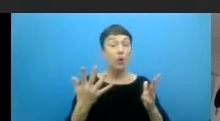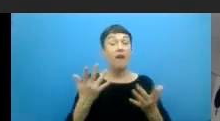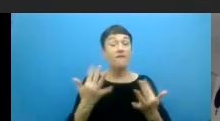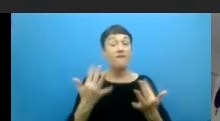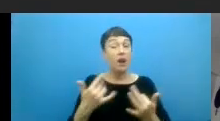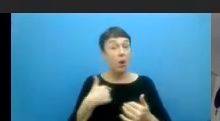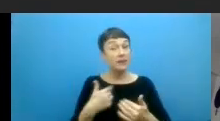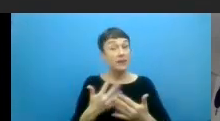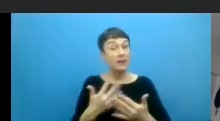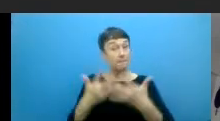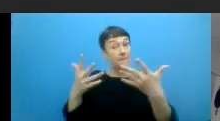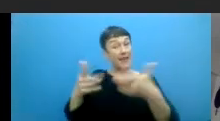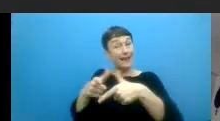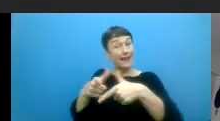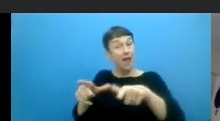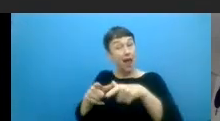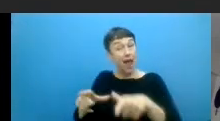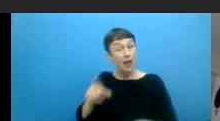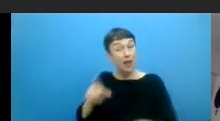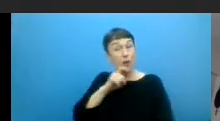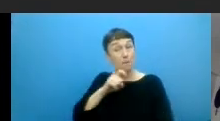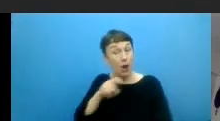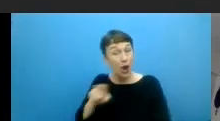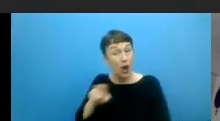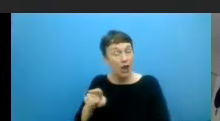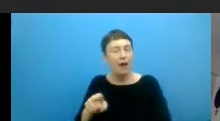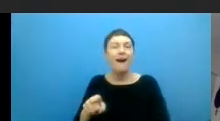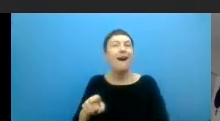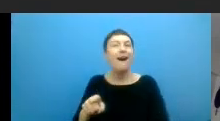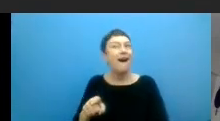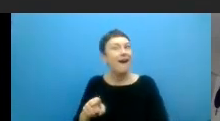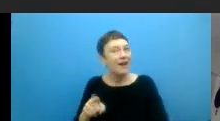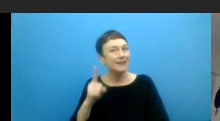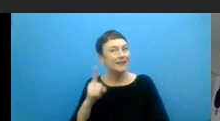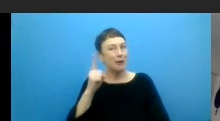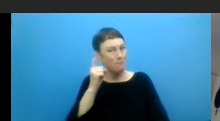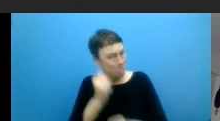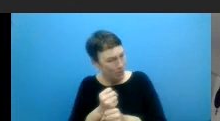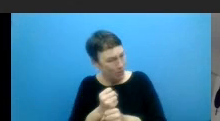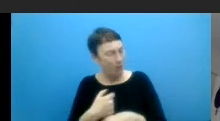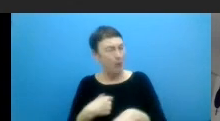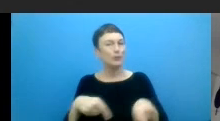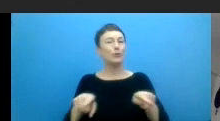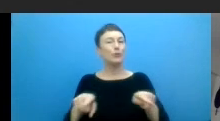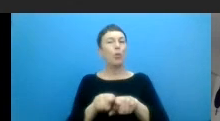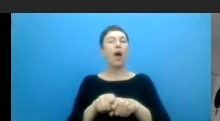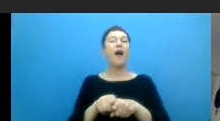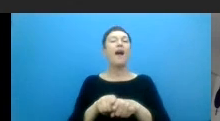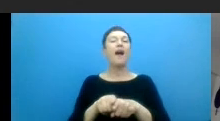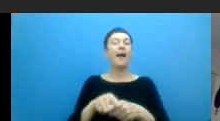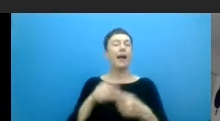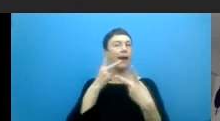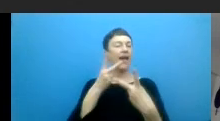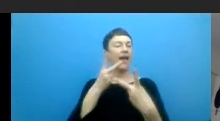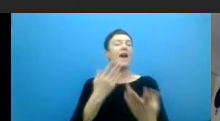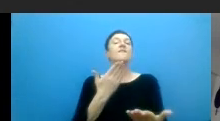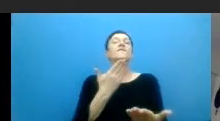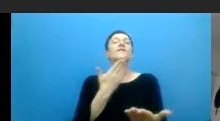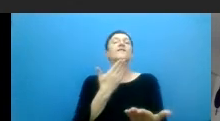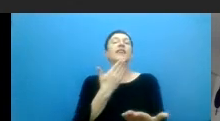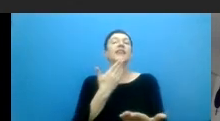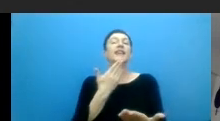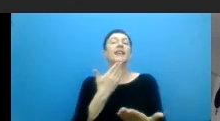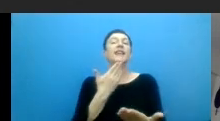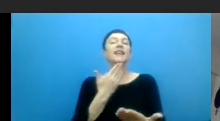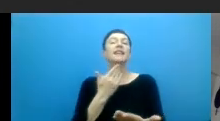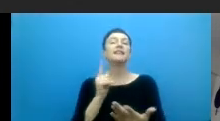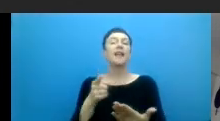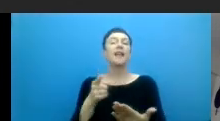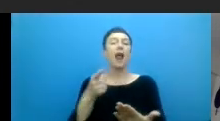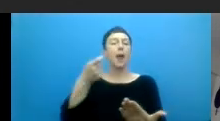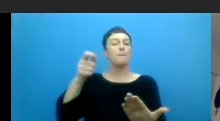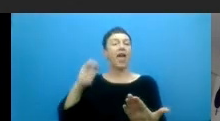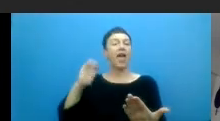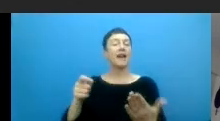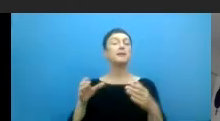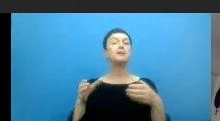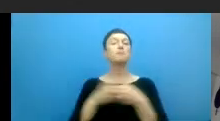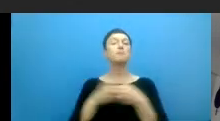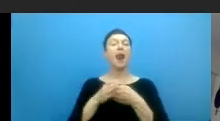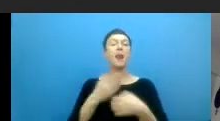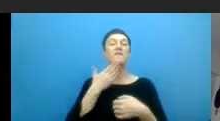have whoever's also going to mark in that marking team be part